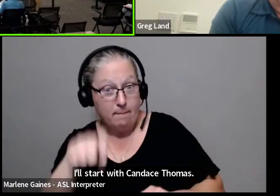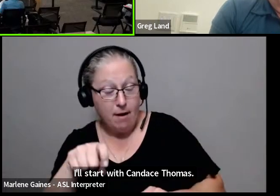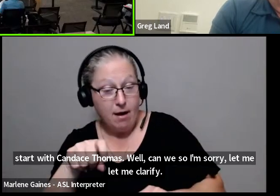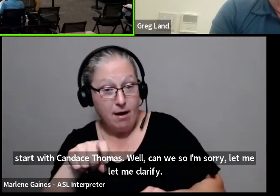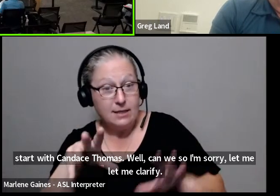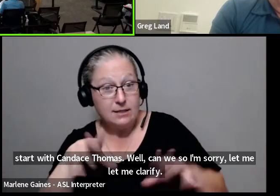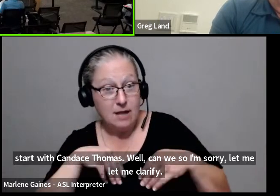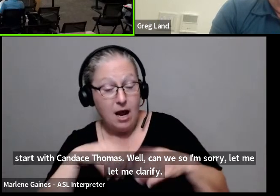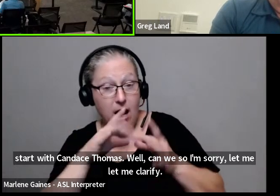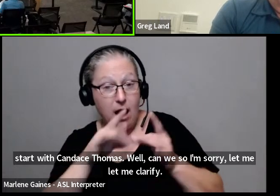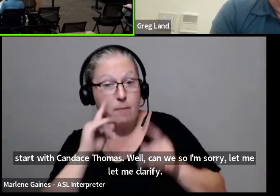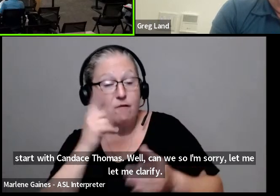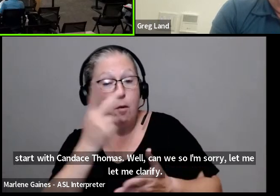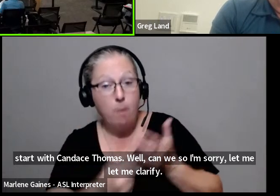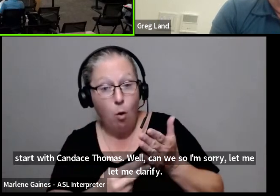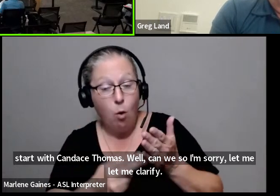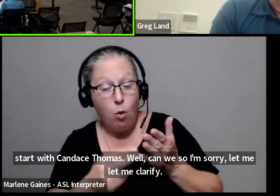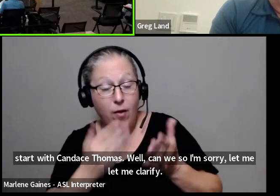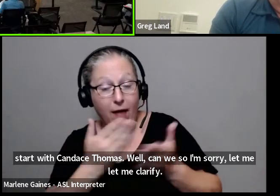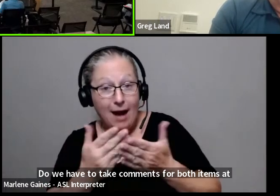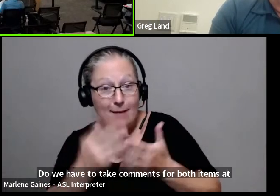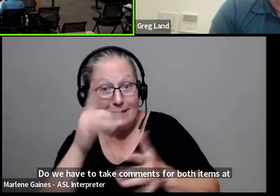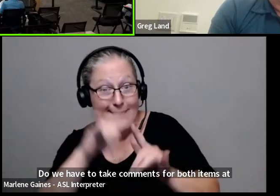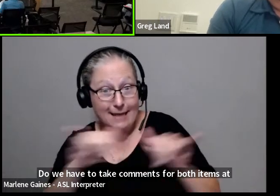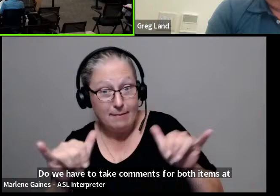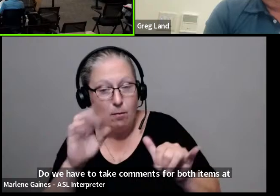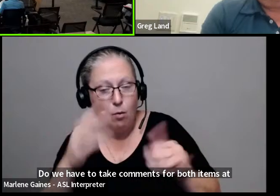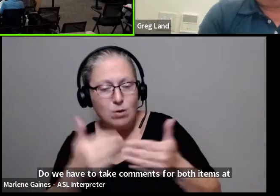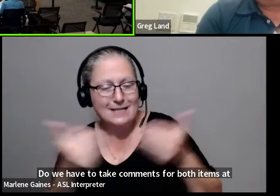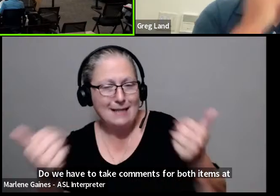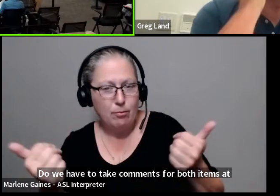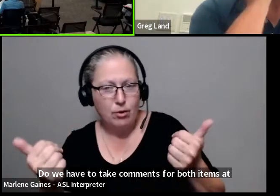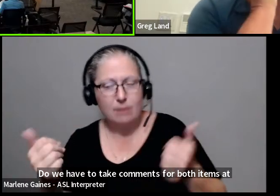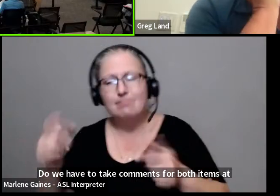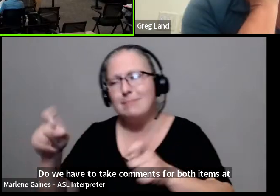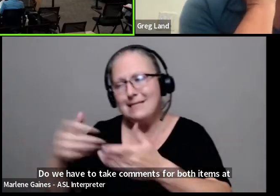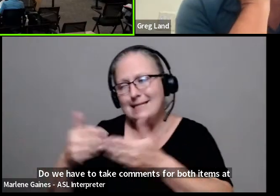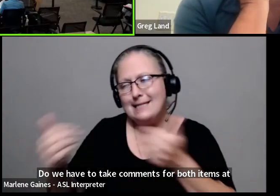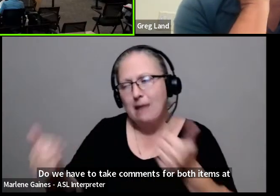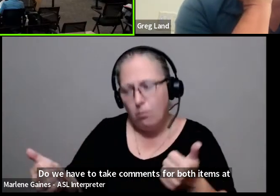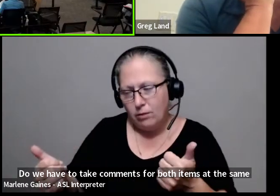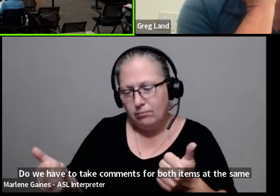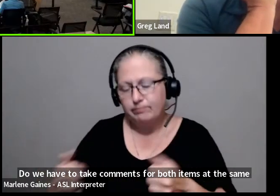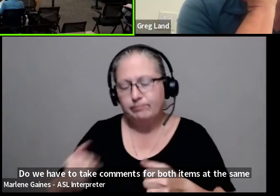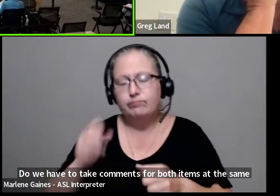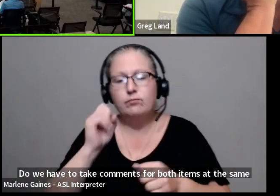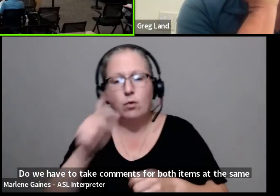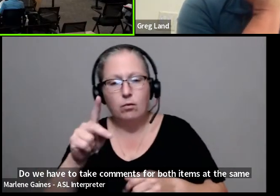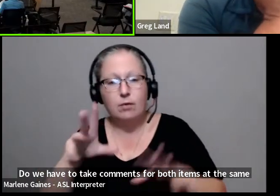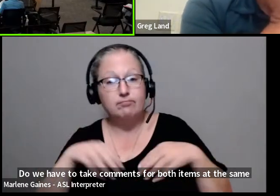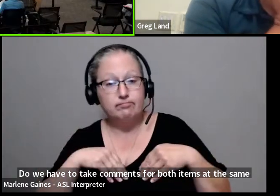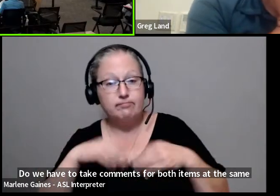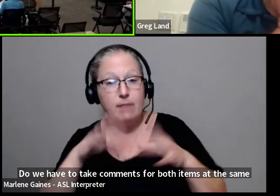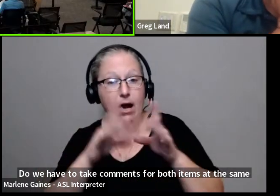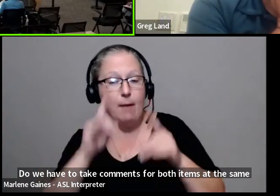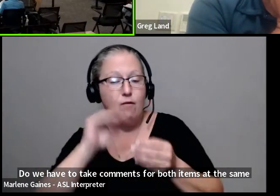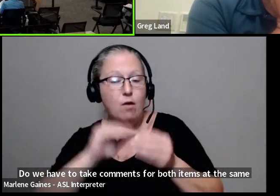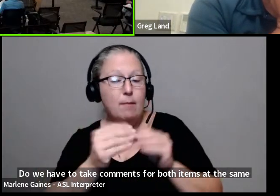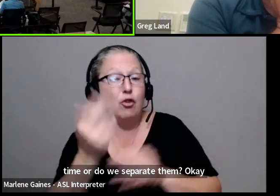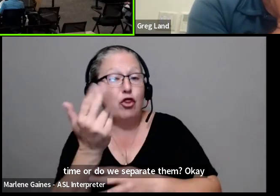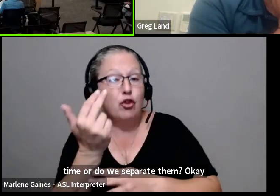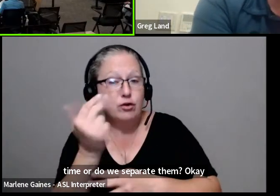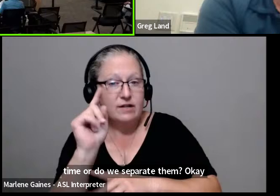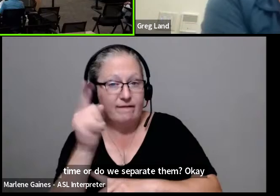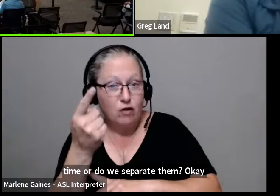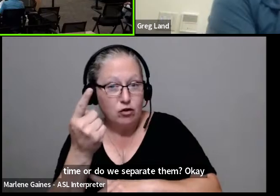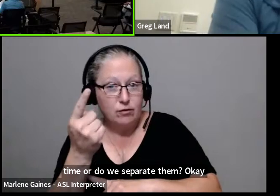we have to take comments for both items at the same time, or do we separate them? Separate them. Okay, so I'm going to take comments for item 13